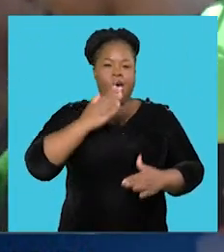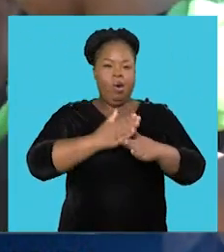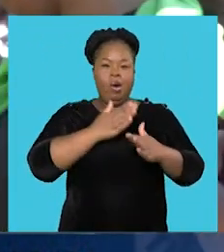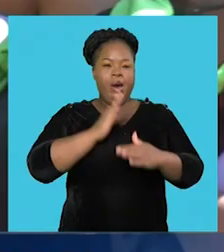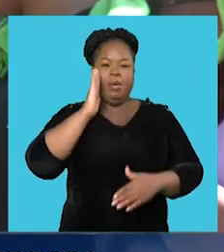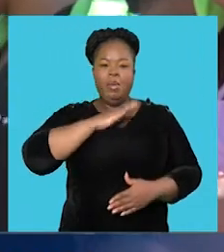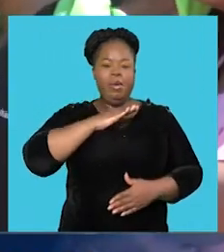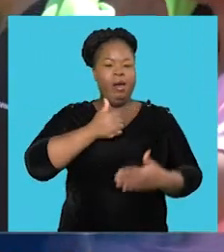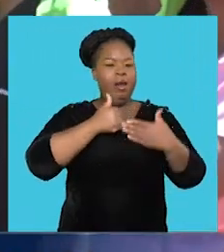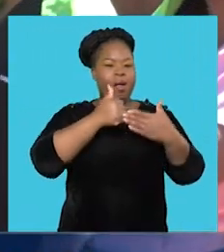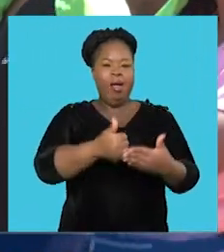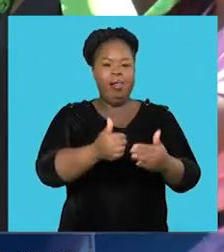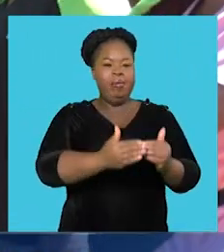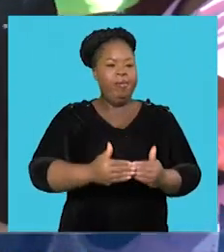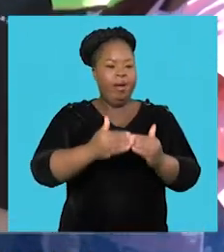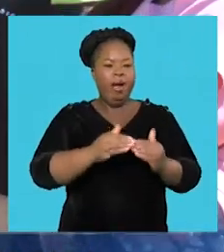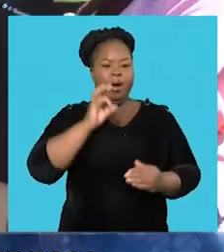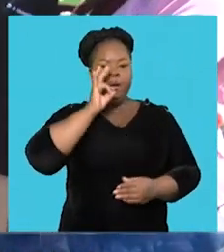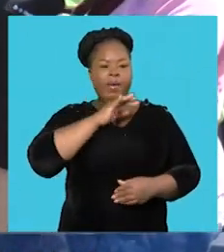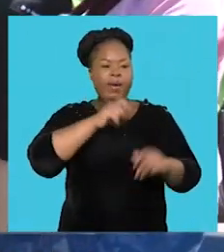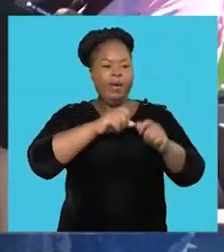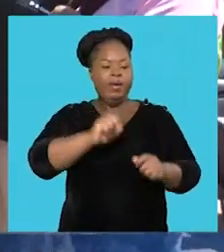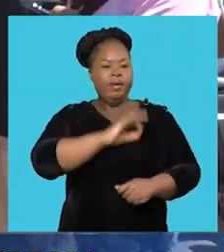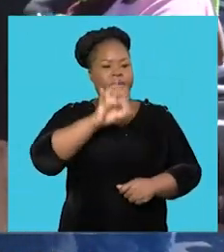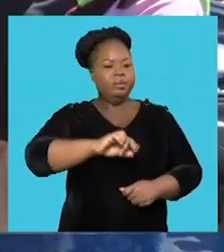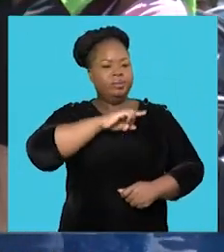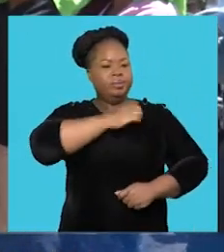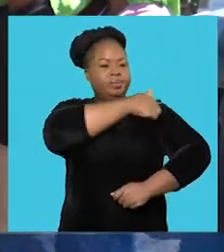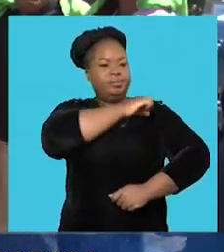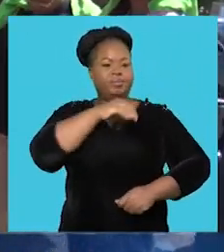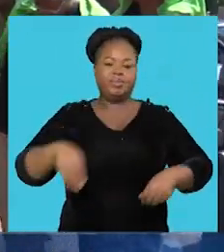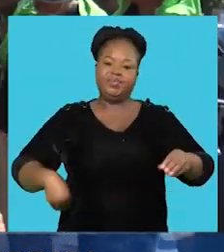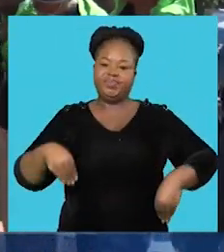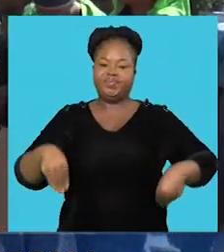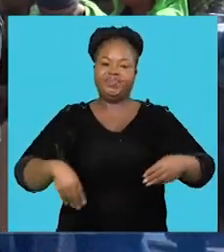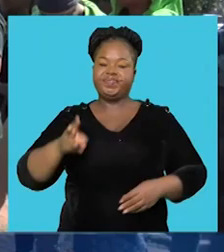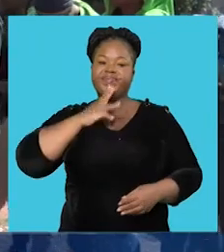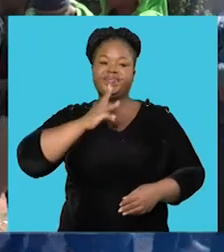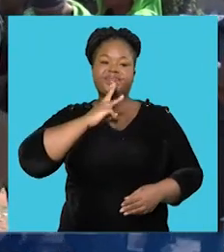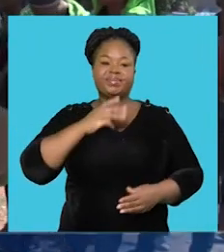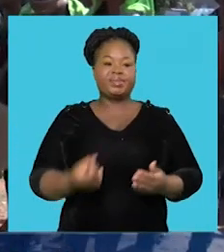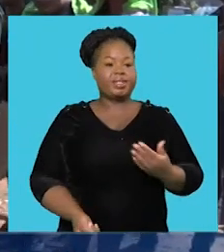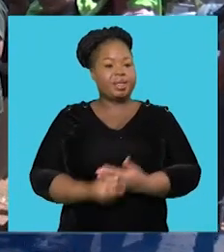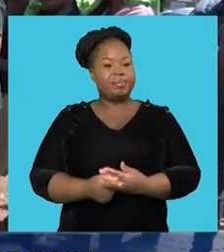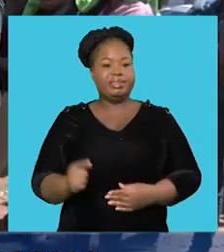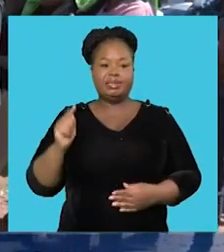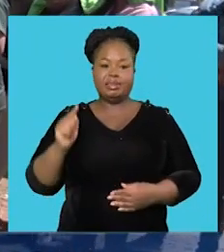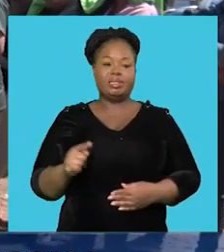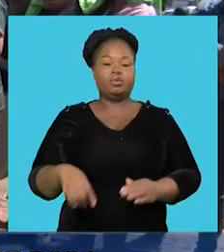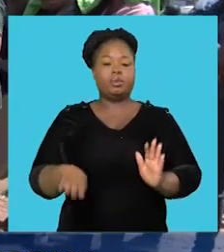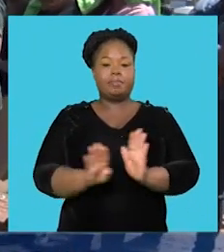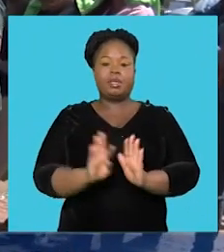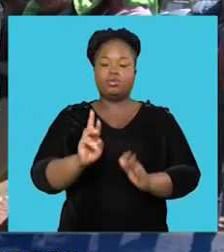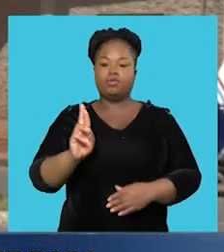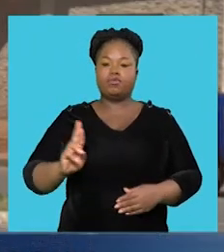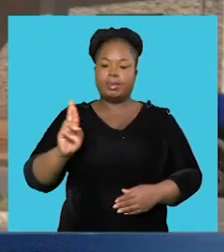abemi boMzantsi Afrika njengoko ezibhedlele kukho urhwaphilizo oluninzi oluquka iibhiliyoni